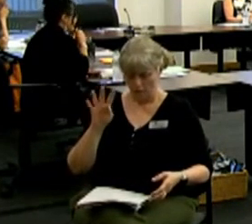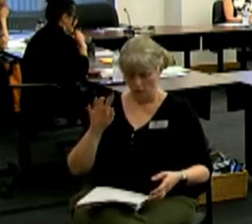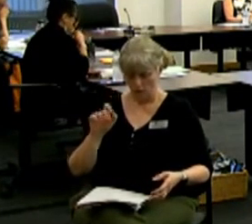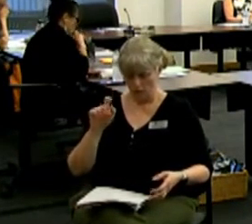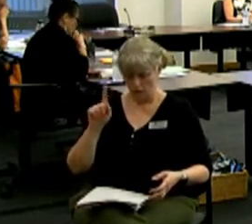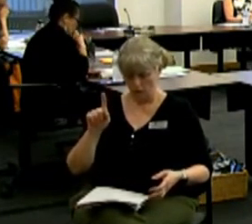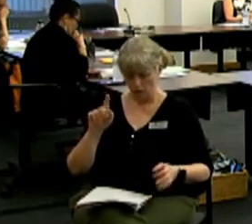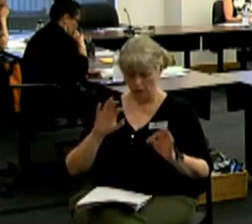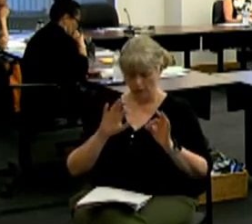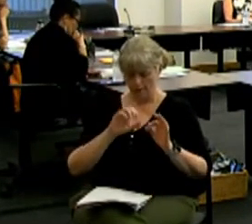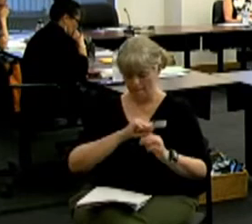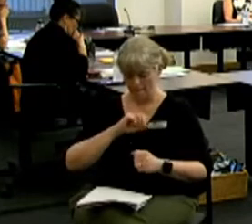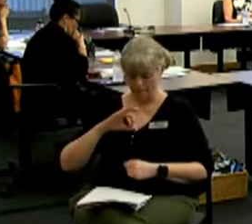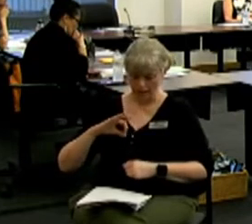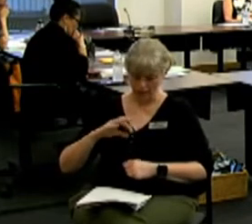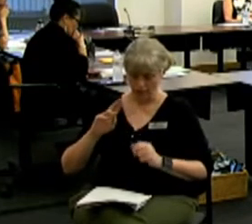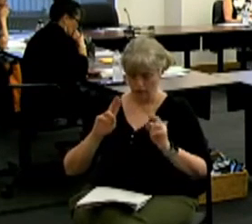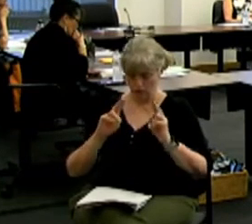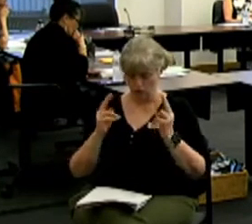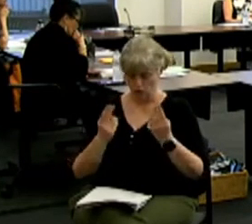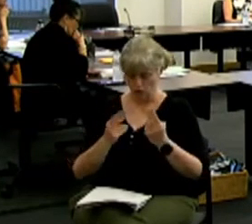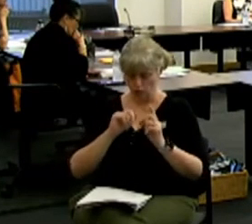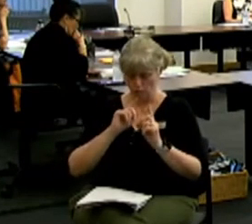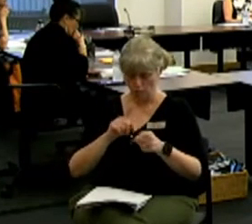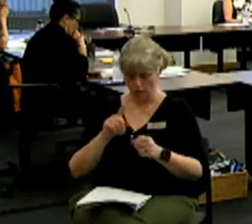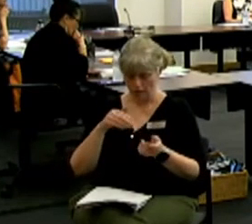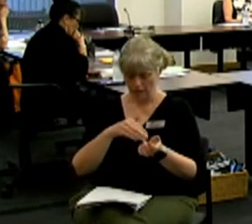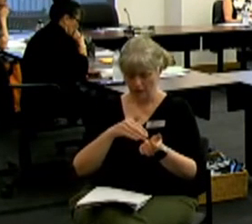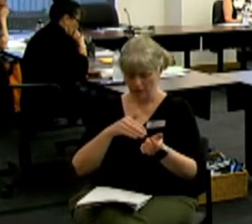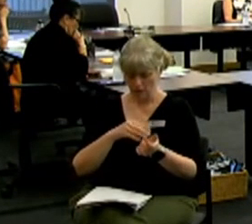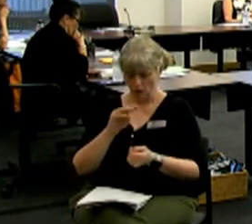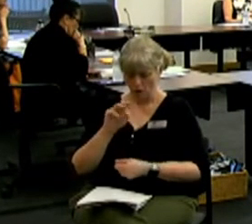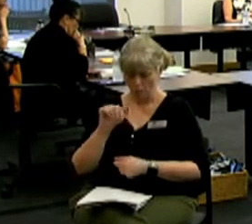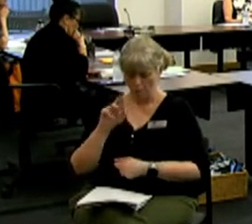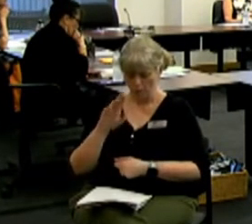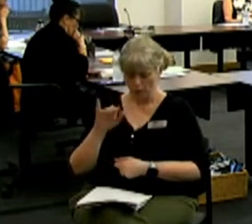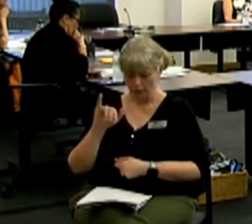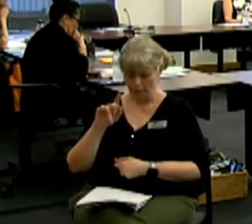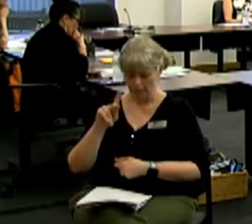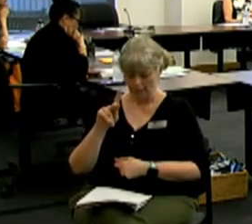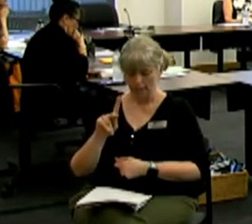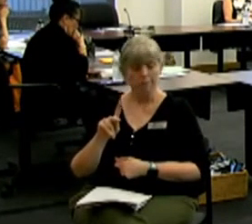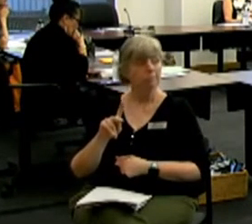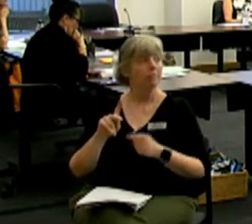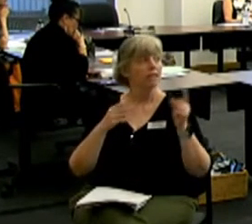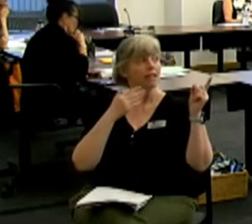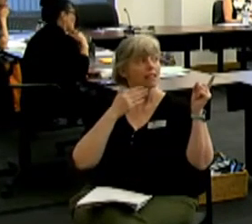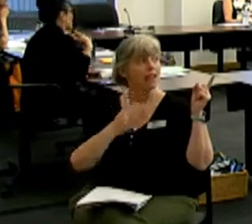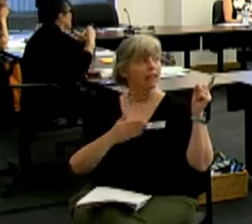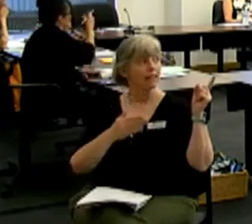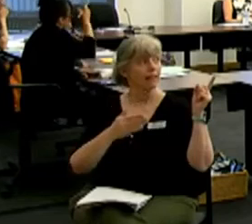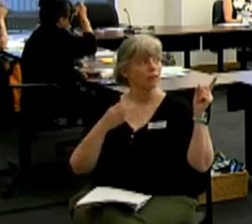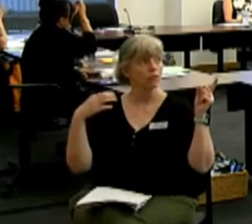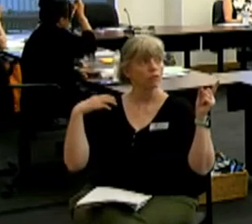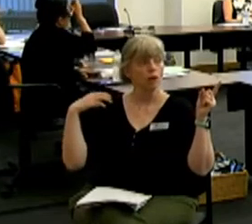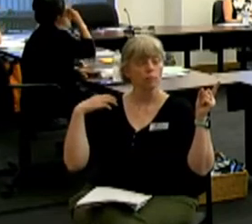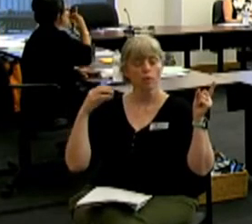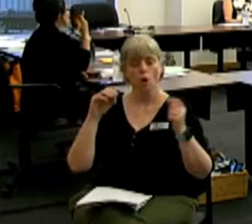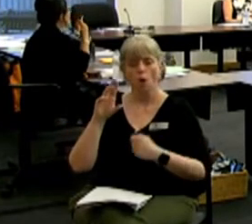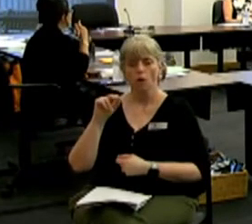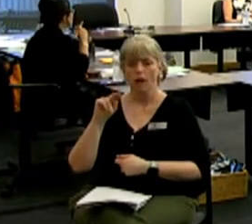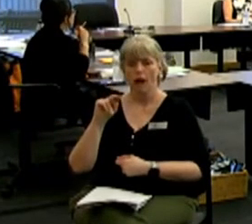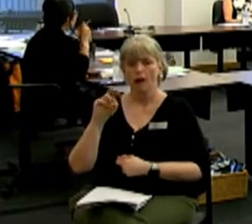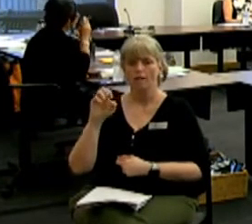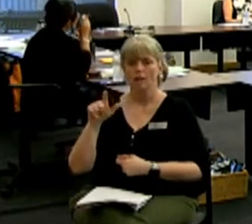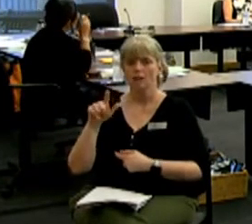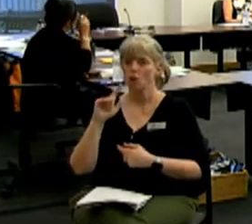1.4.2 Faculty Union Report. Dr. Marsink. Thank you, Chairman O'Connell.